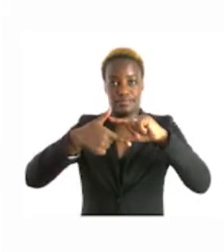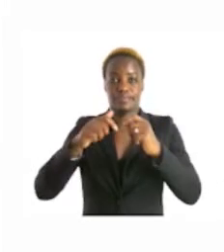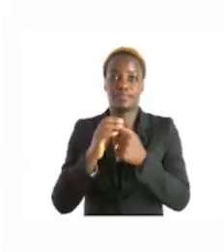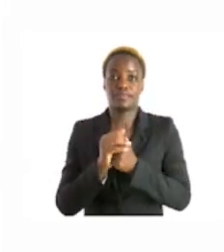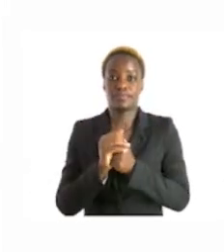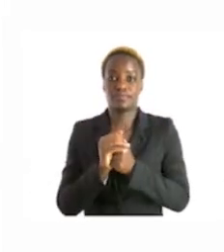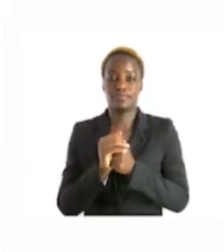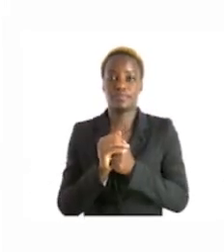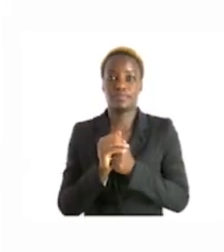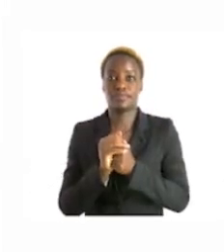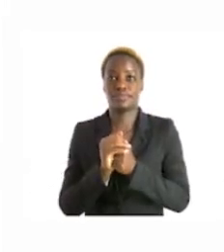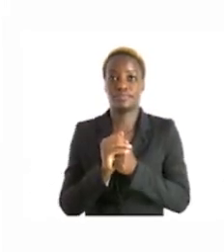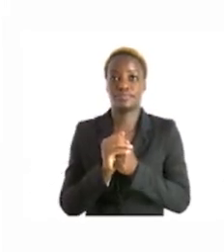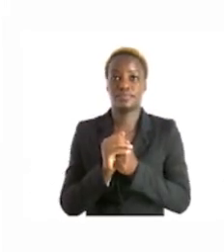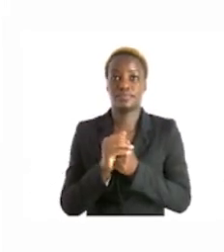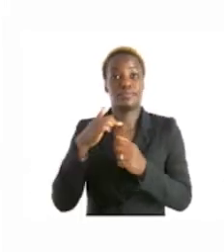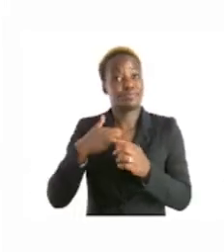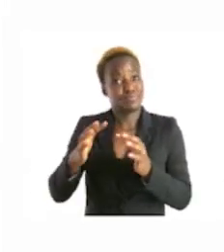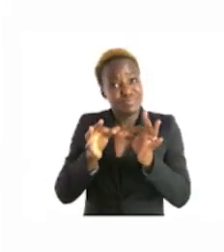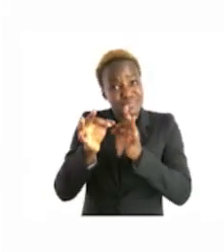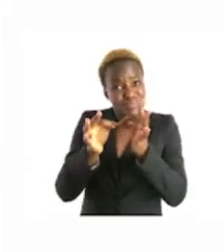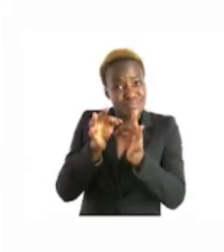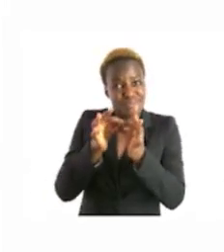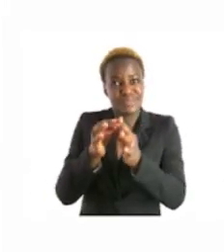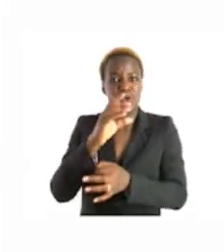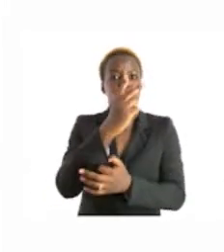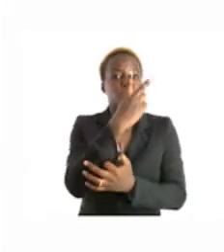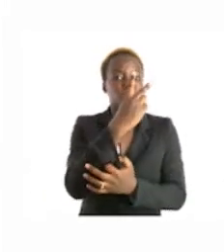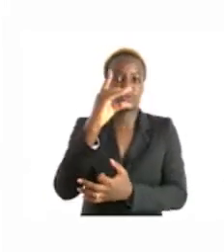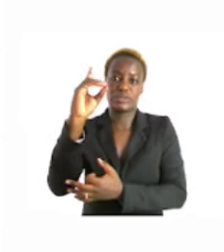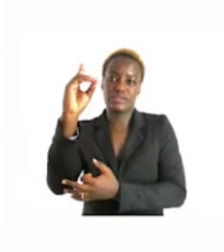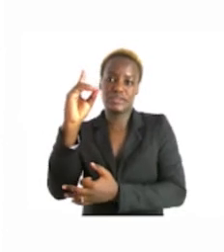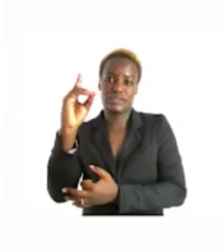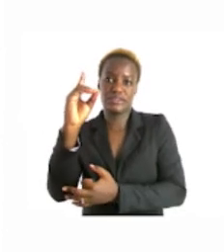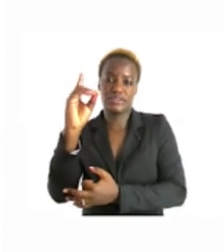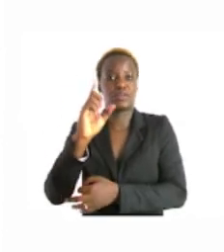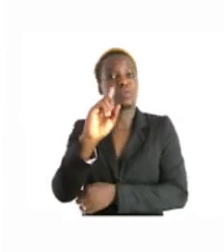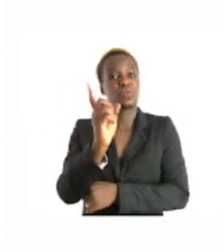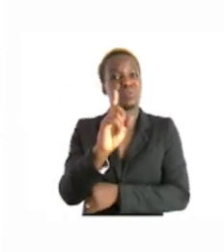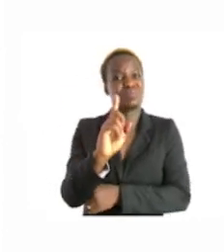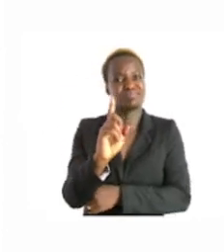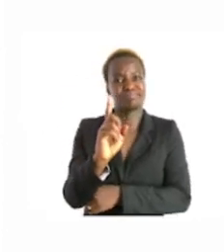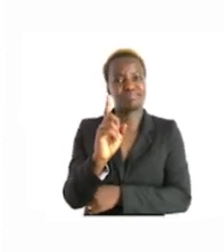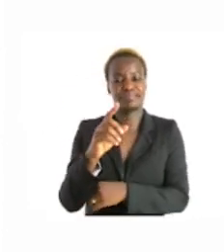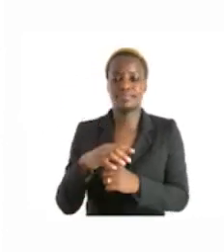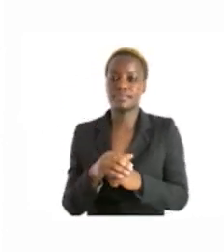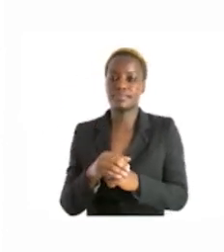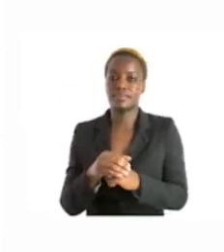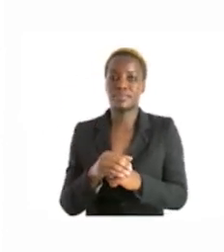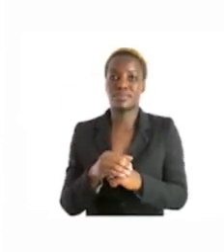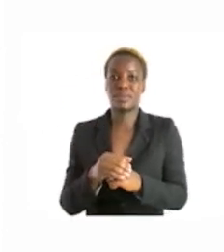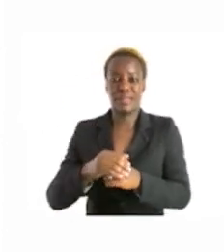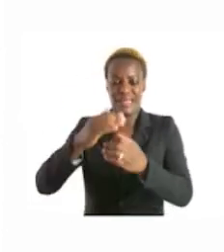we start, I will have to explain to you what 2D shapes are. 2D shapes are the shapes that has